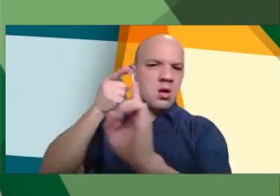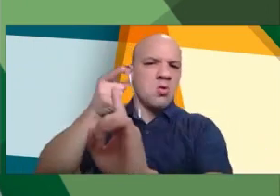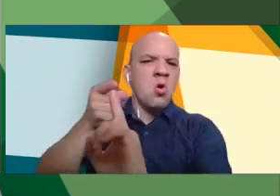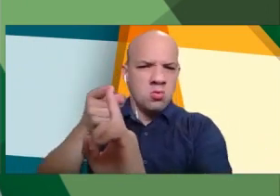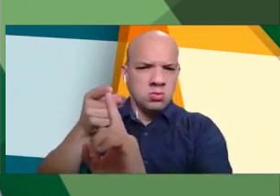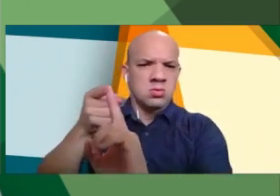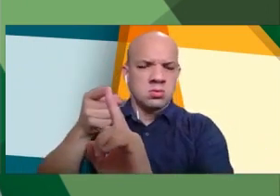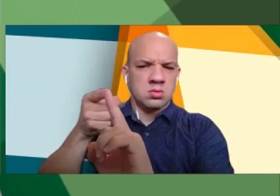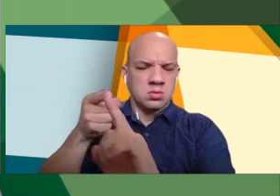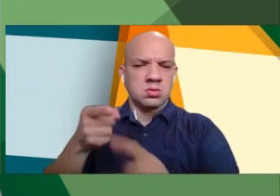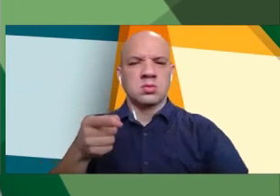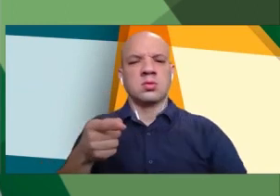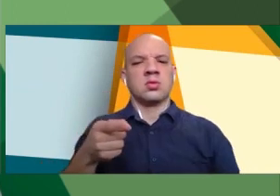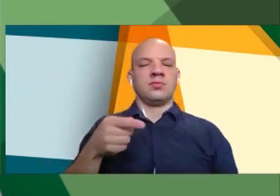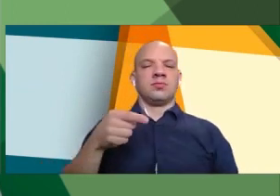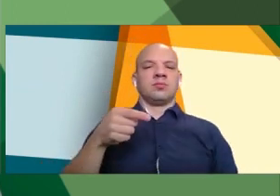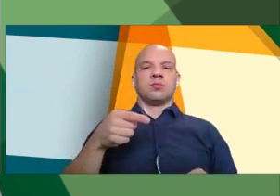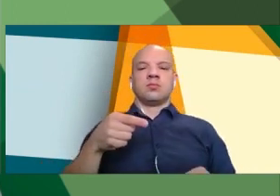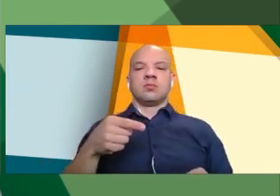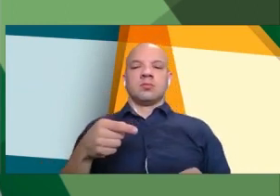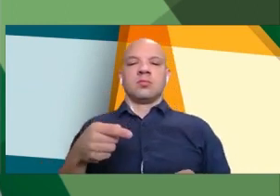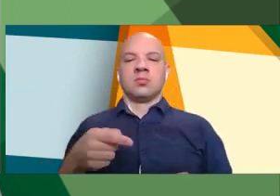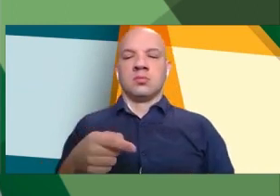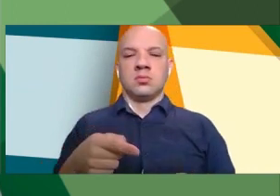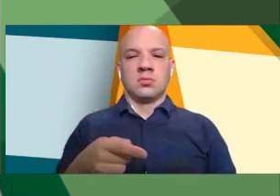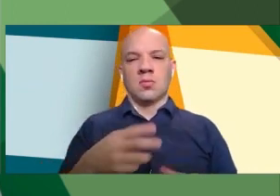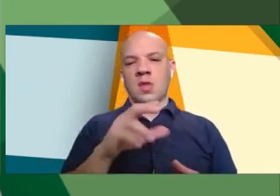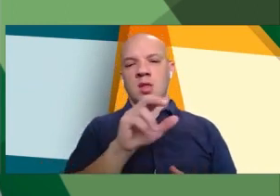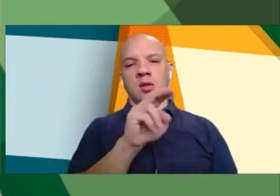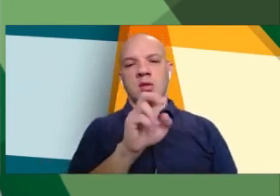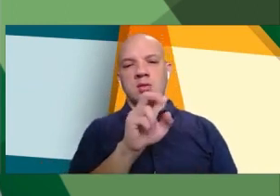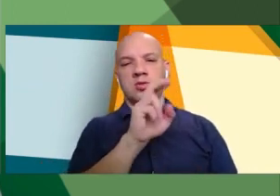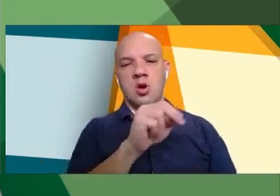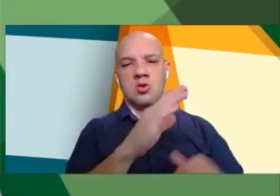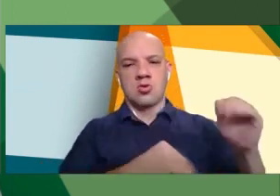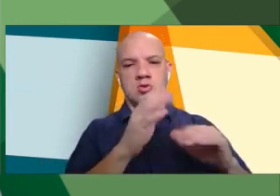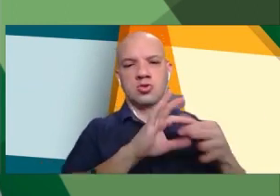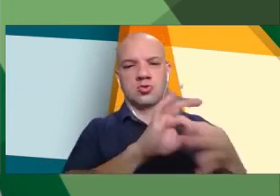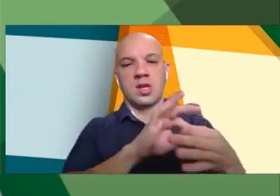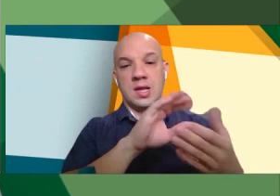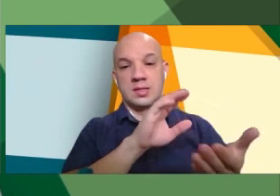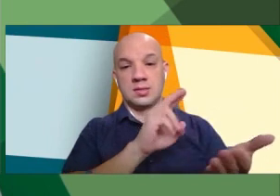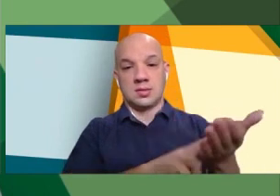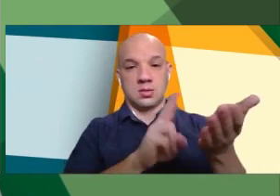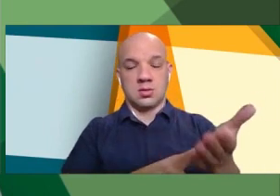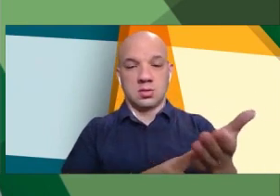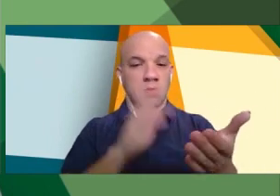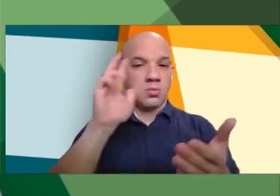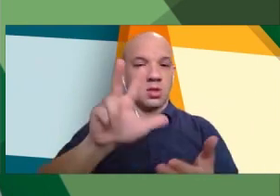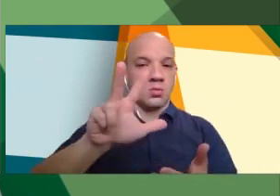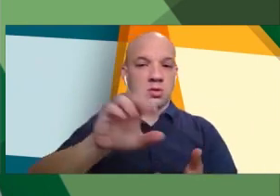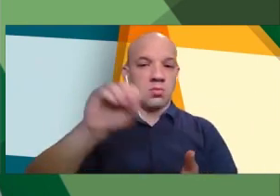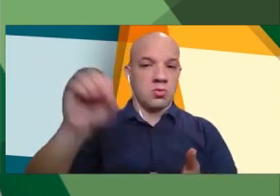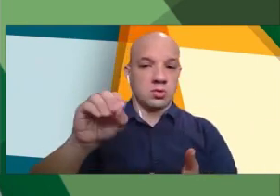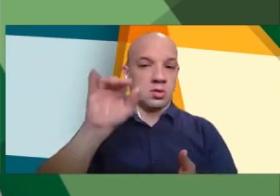for these efforts. In a non-construction related contract, it will be 3%